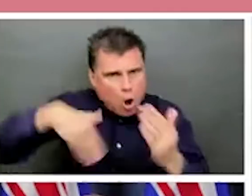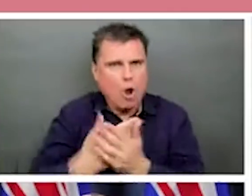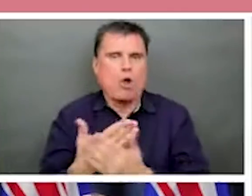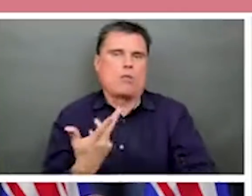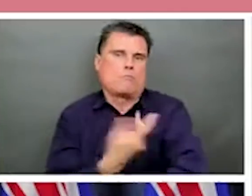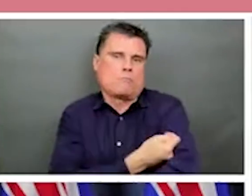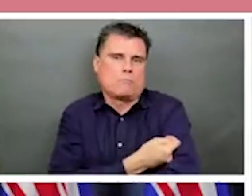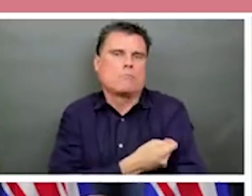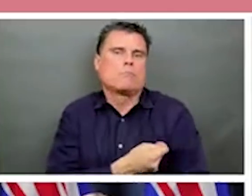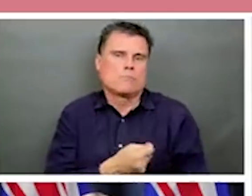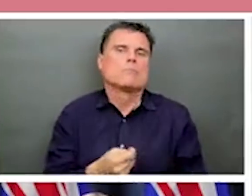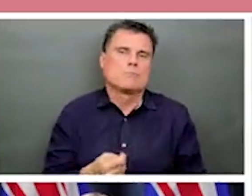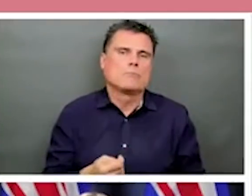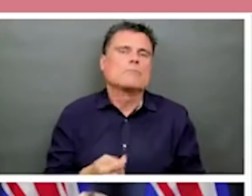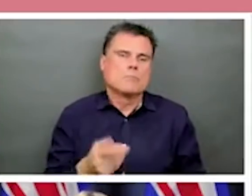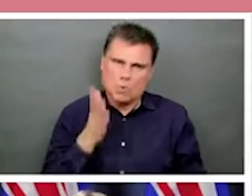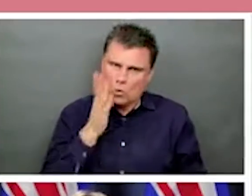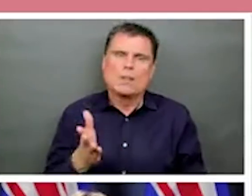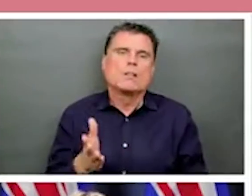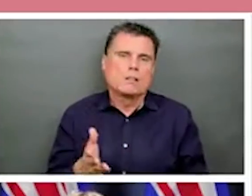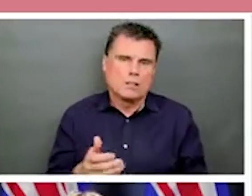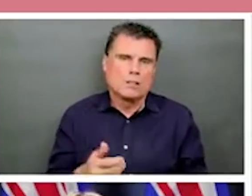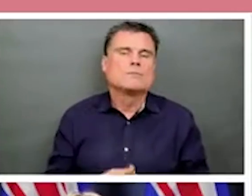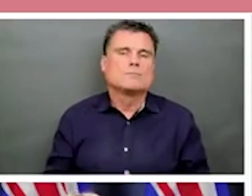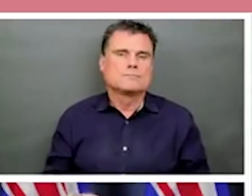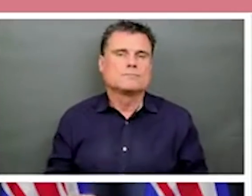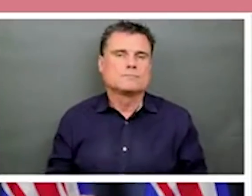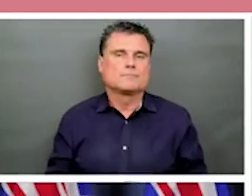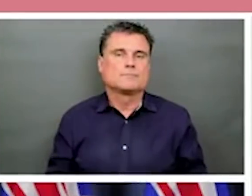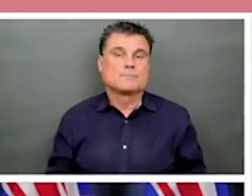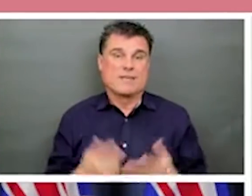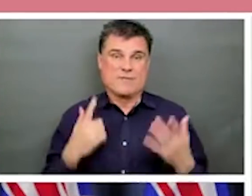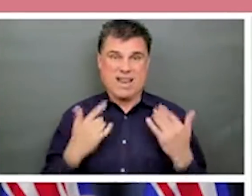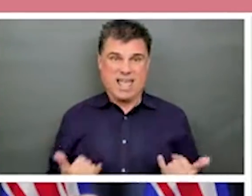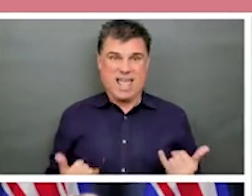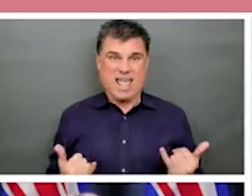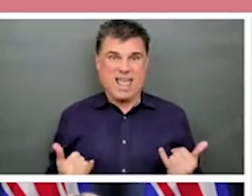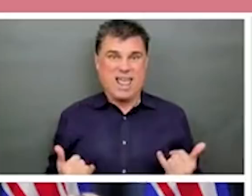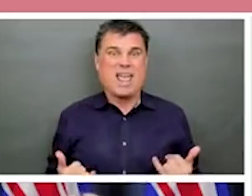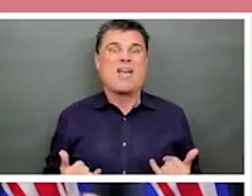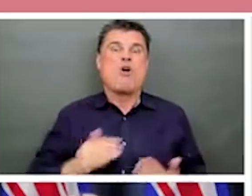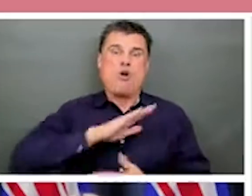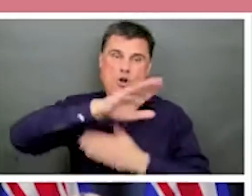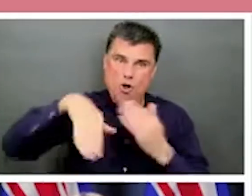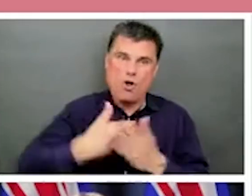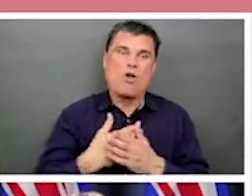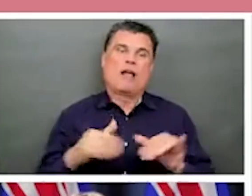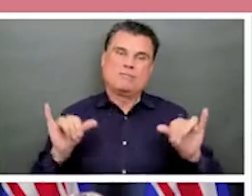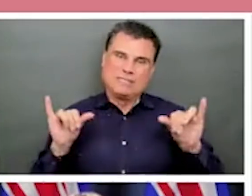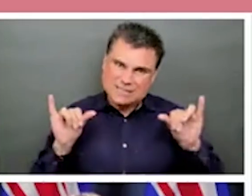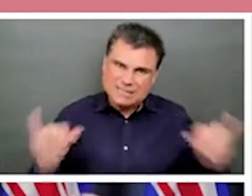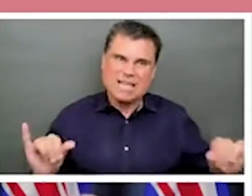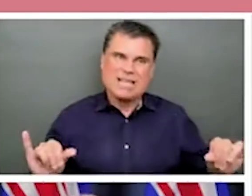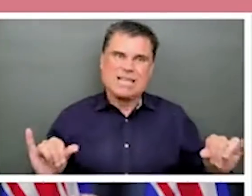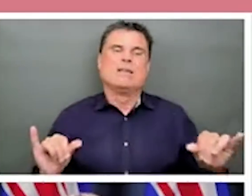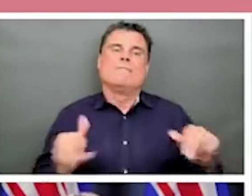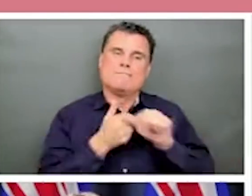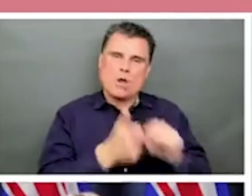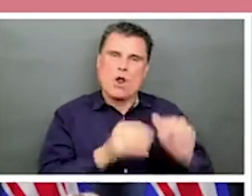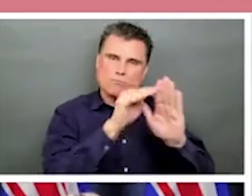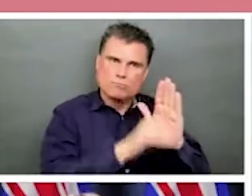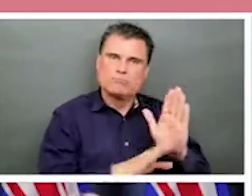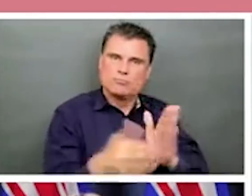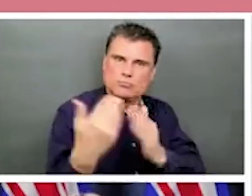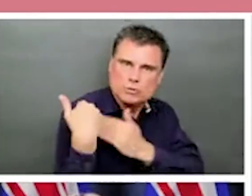then, as the Premier has mentioned, we all need to do our part. Do our part to keep us going, to reduce